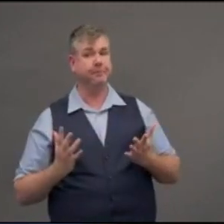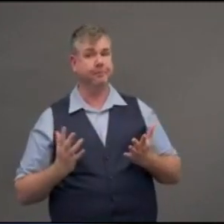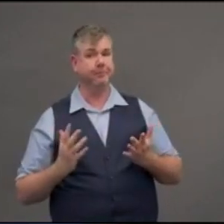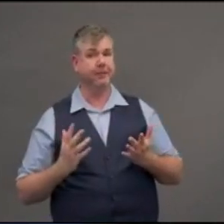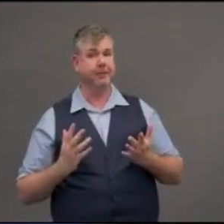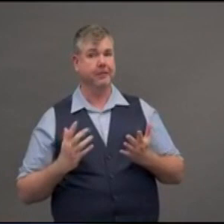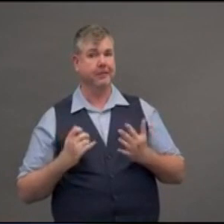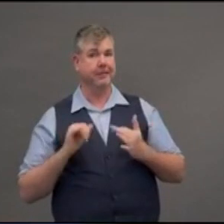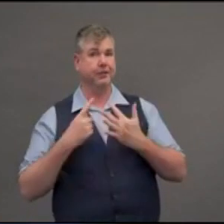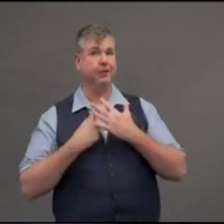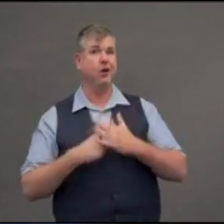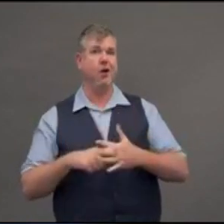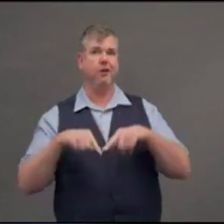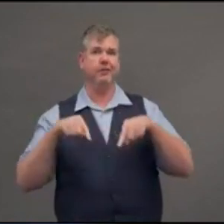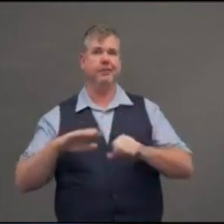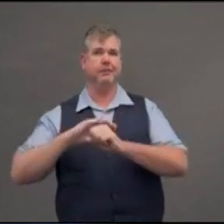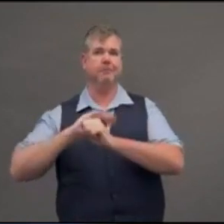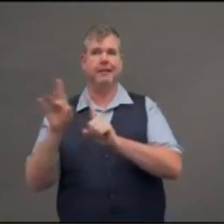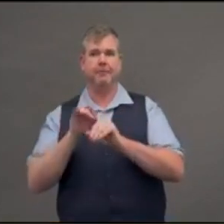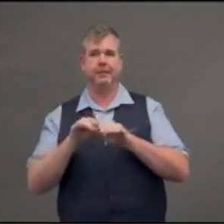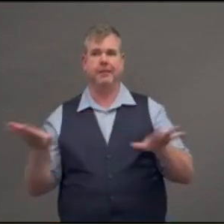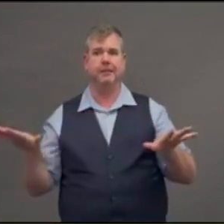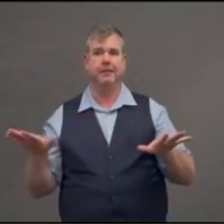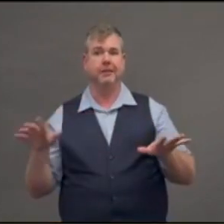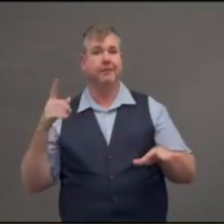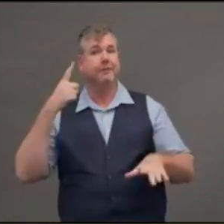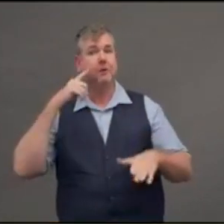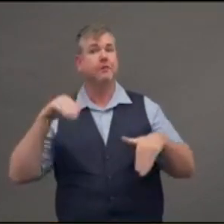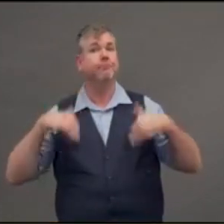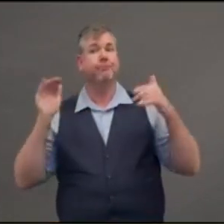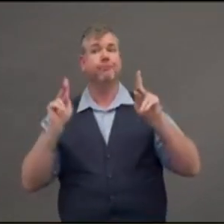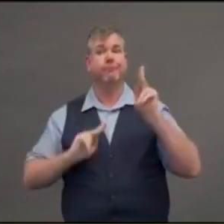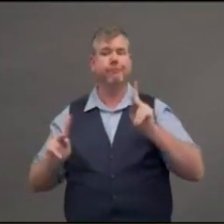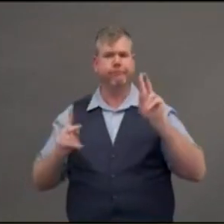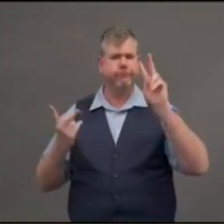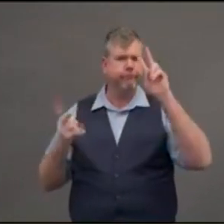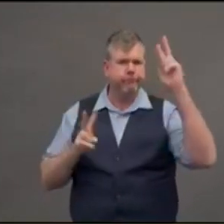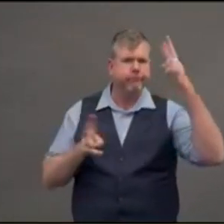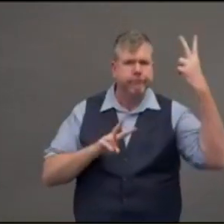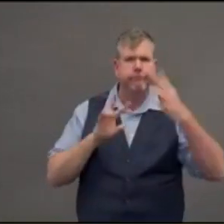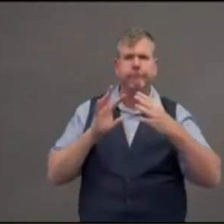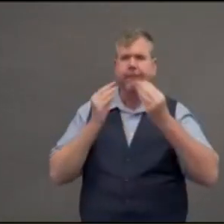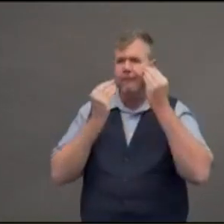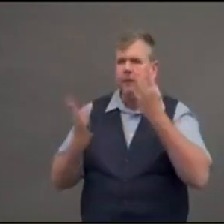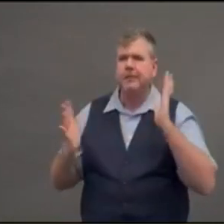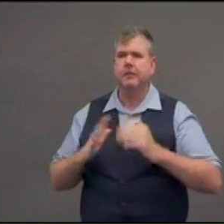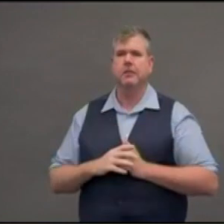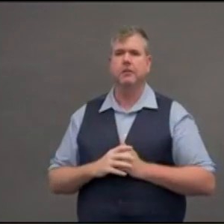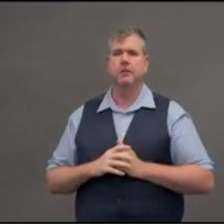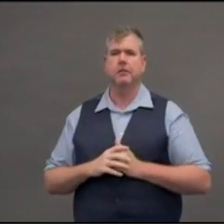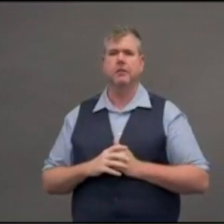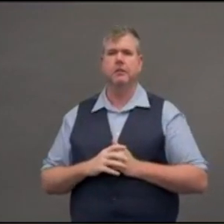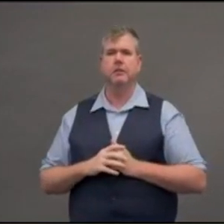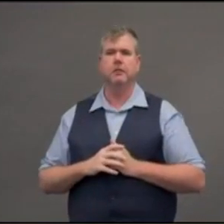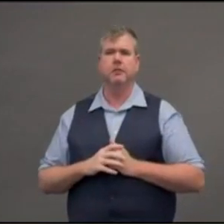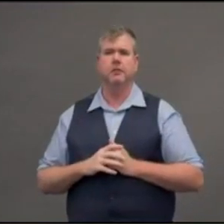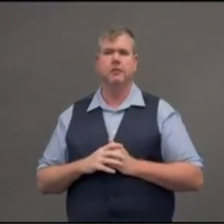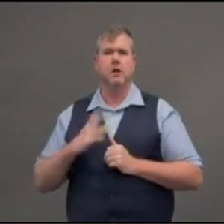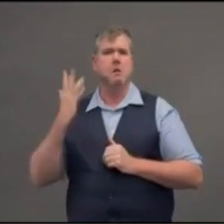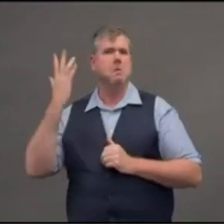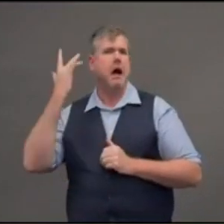as misinformation for the young people. It had been said that it was only going to affect younger children or